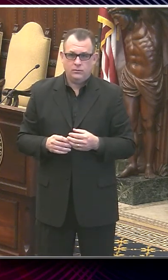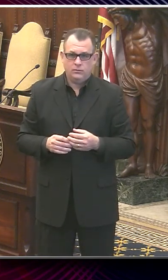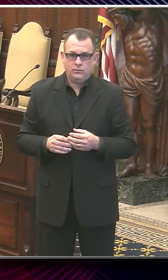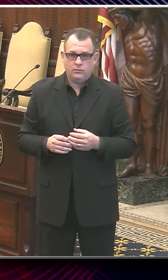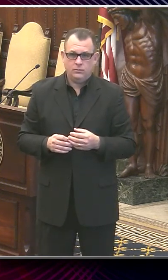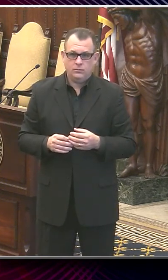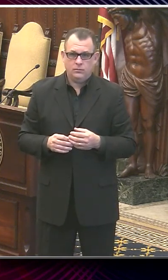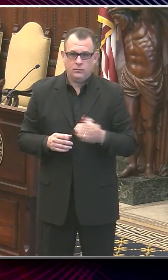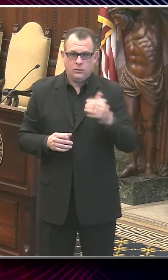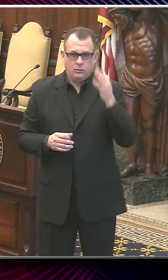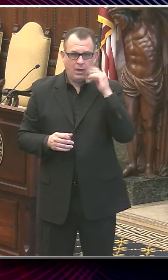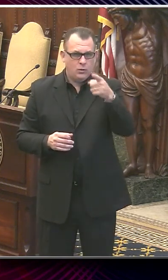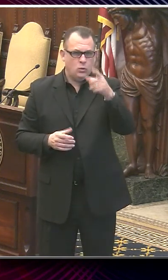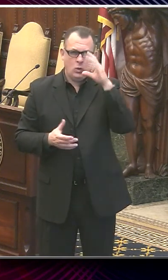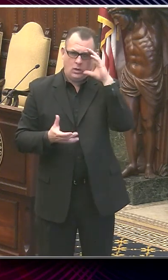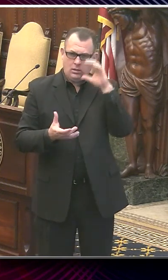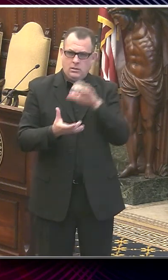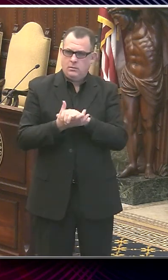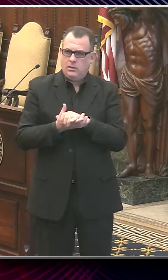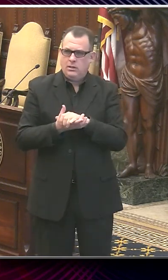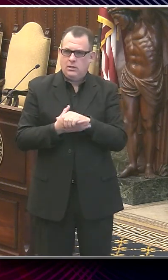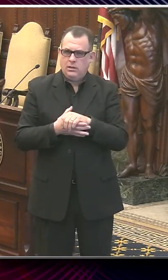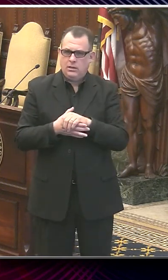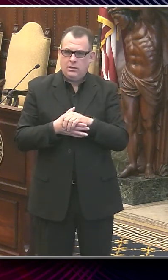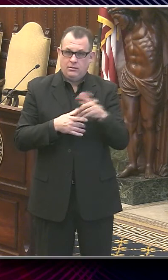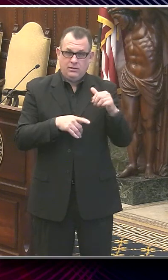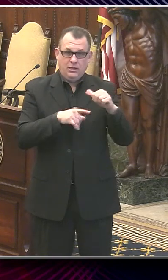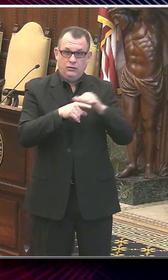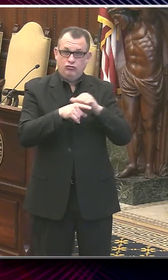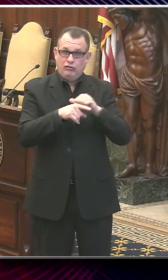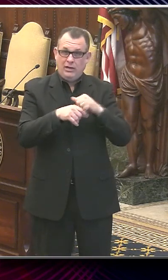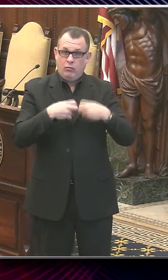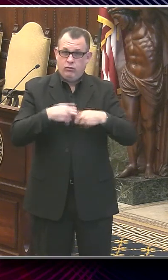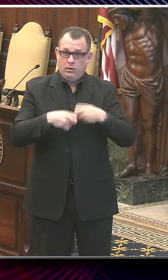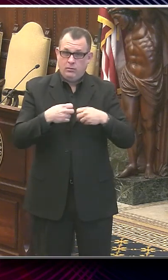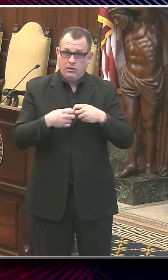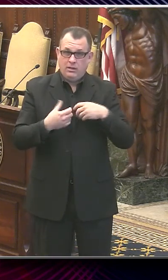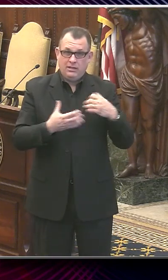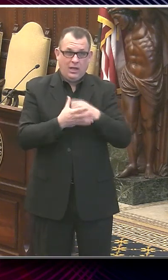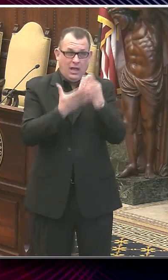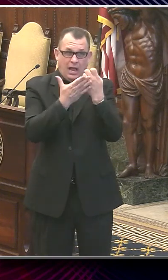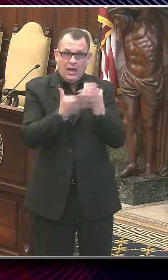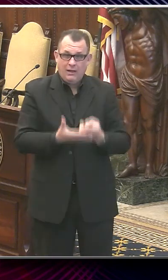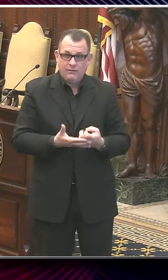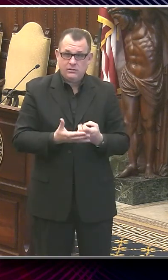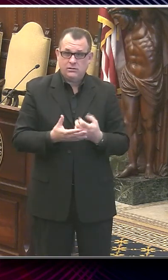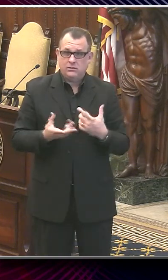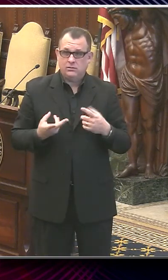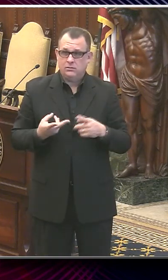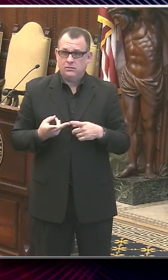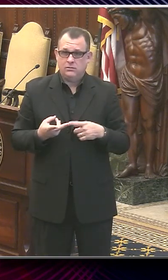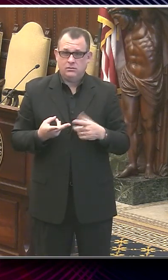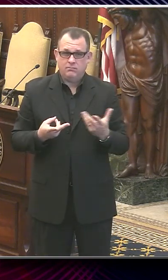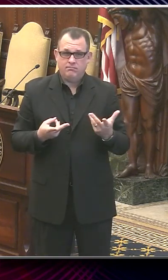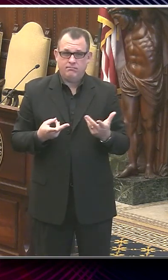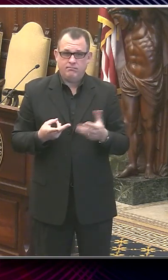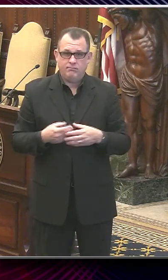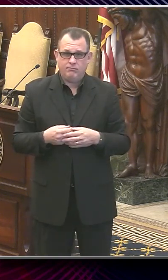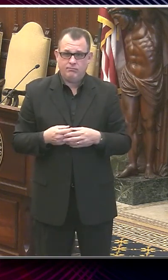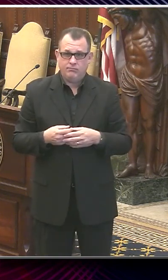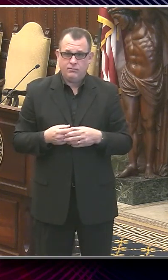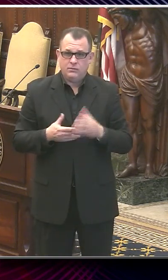do you think this is? Do you think it's a training problem in terms of gathering evidence? Do you think that there's some sort